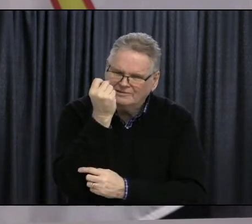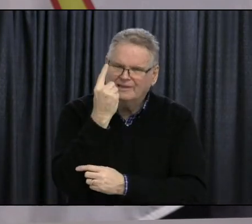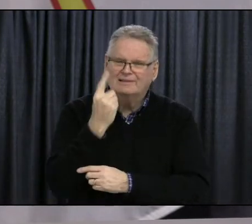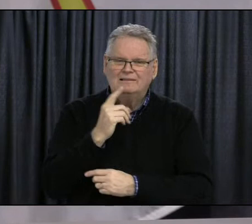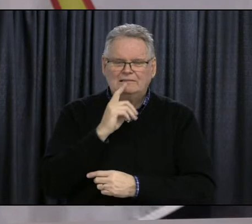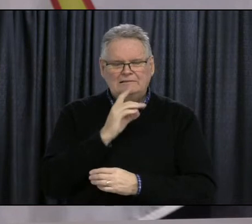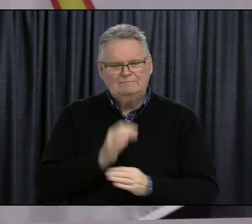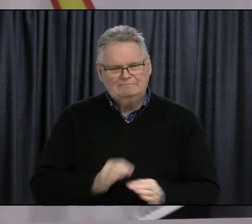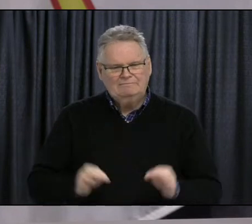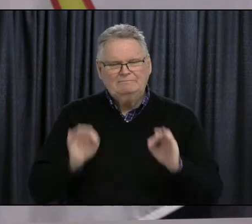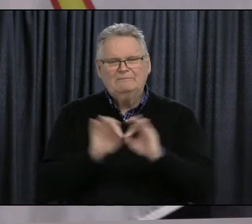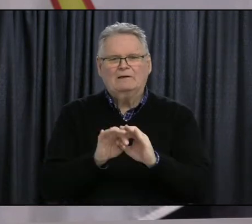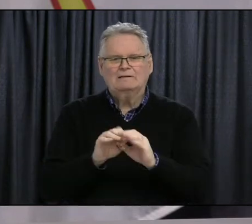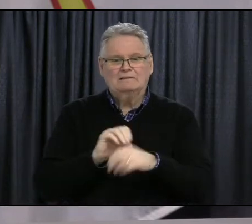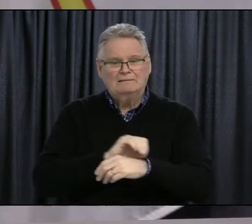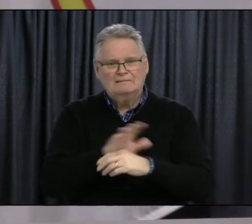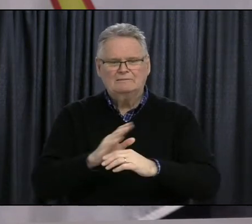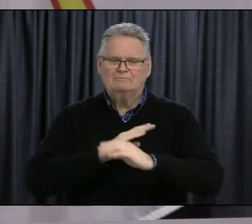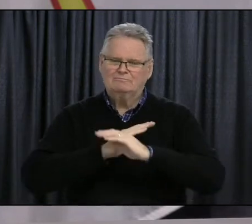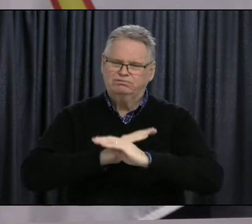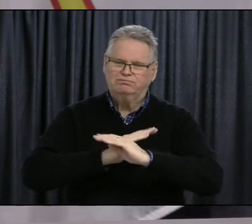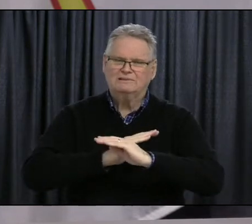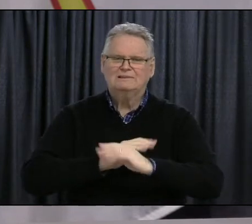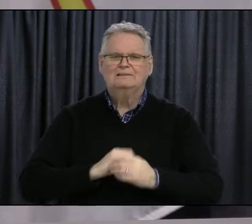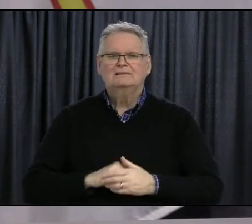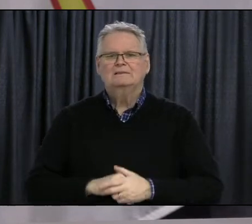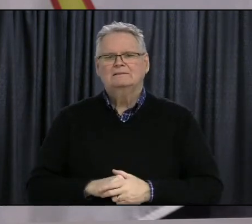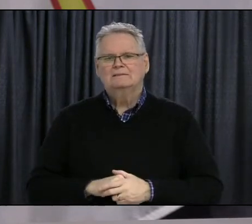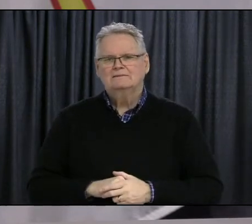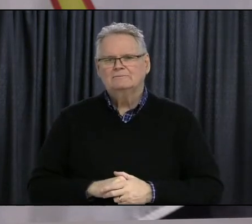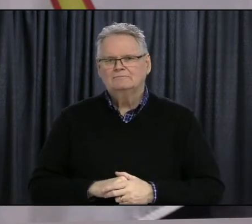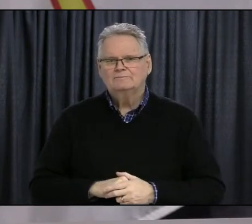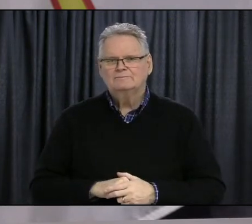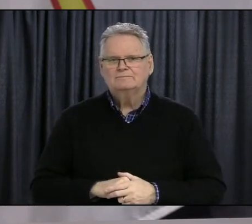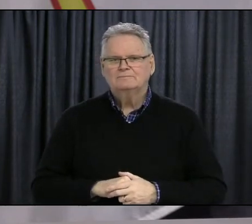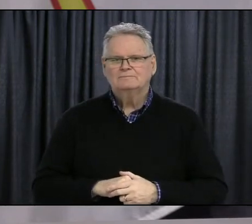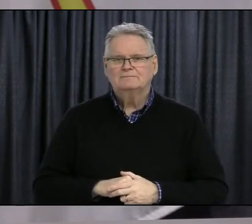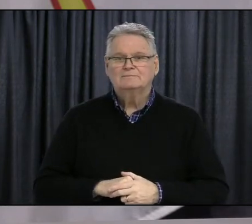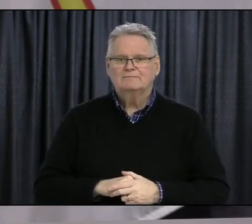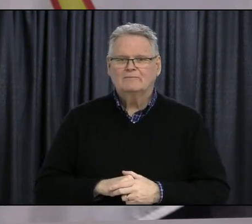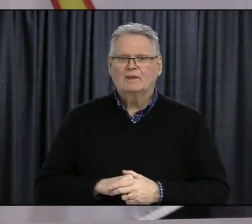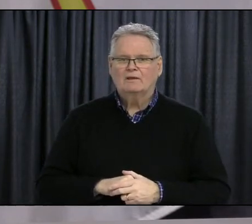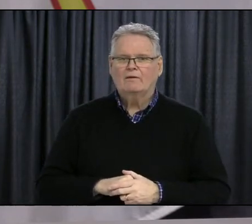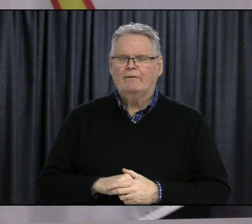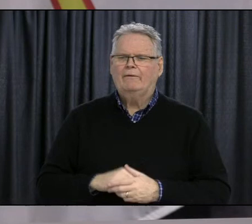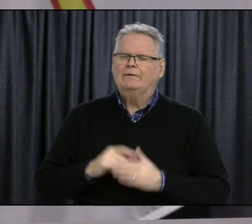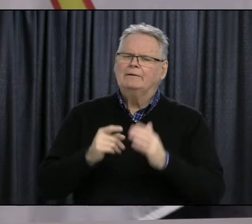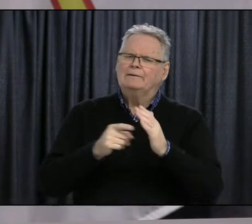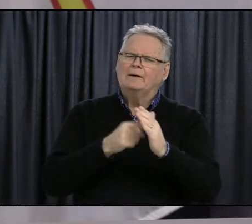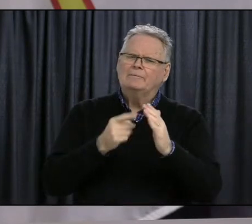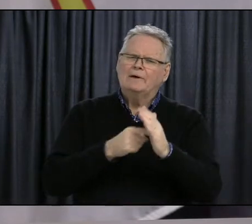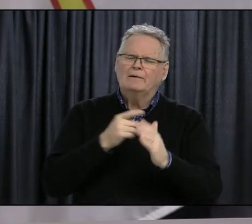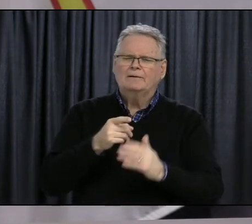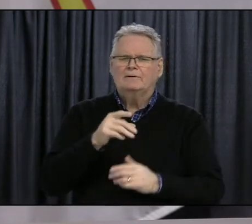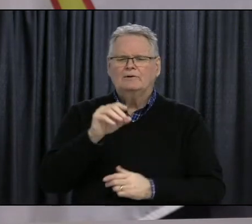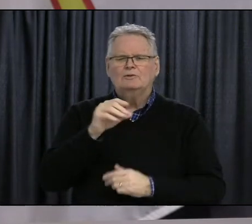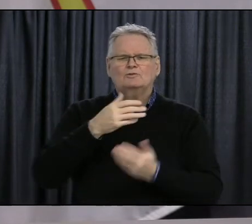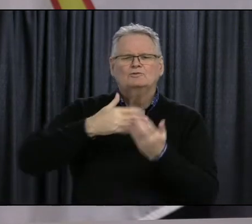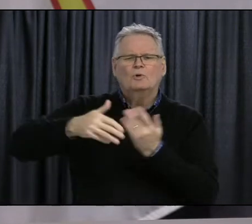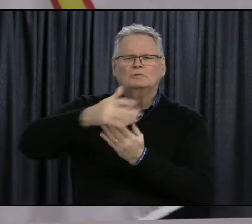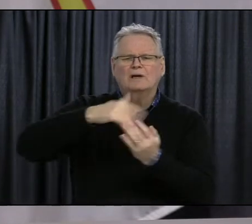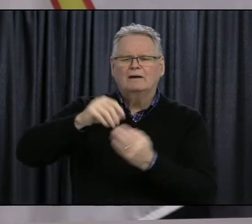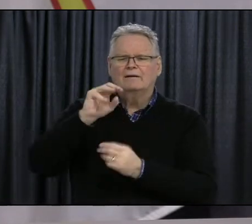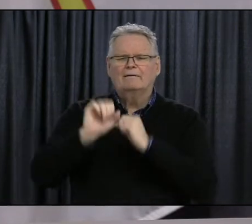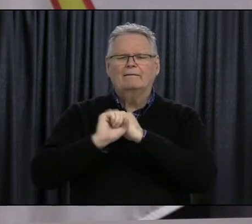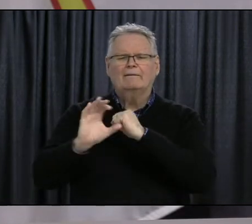control of the situation, or at least a handle on a situation. They know where they need to go with this. They've already, delineated the path